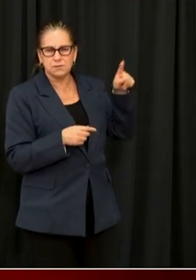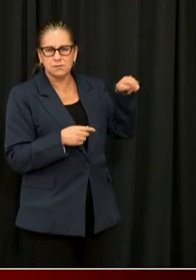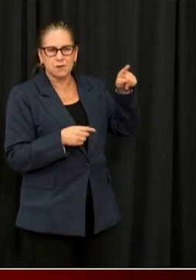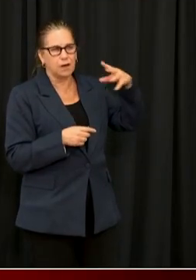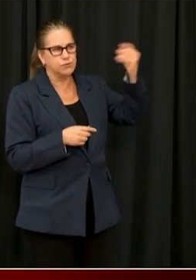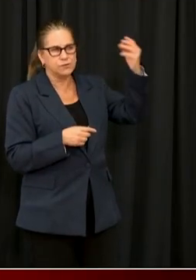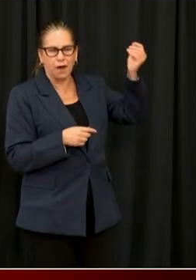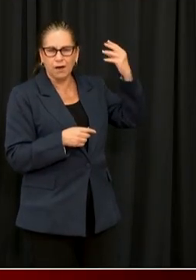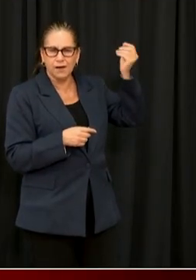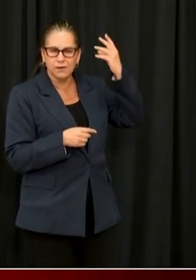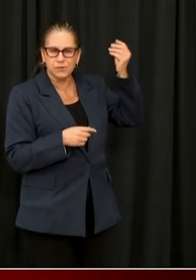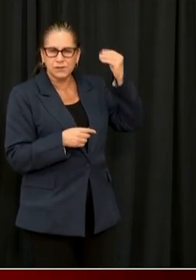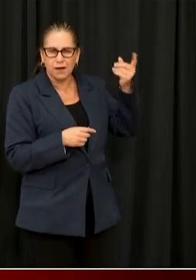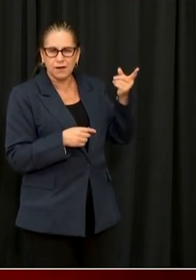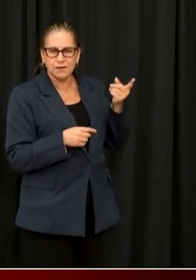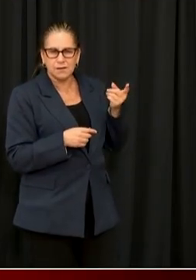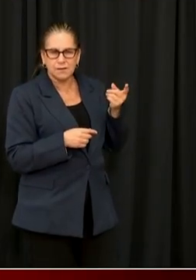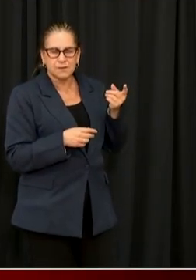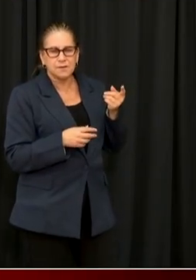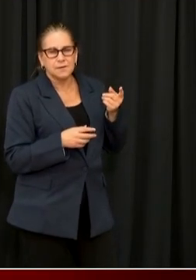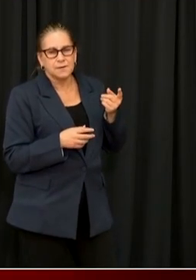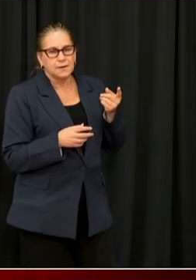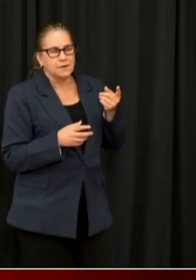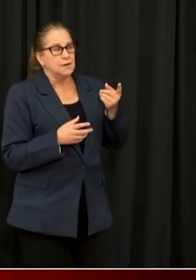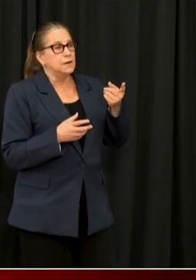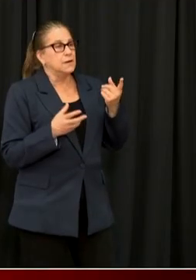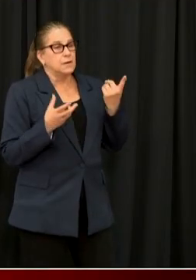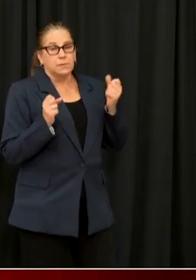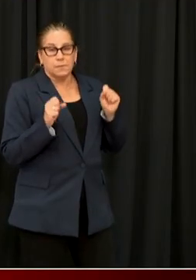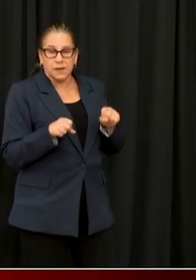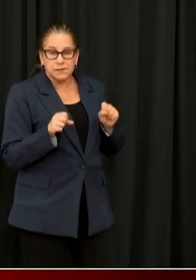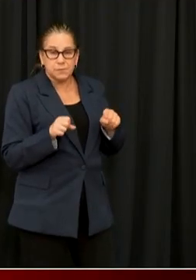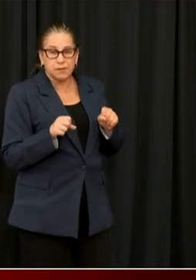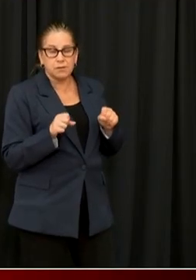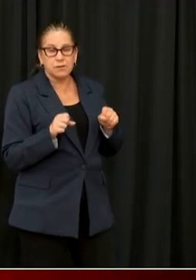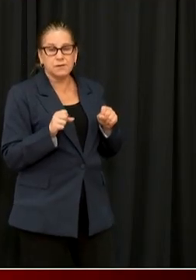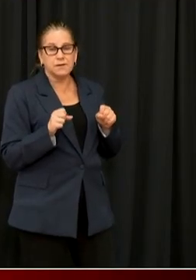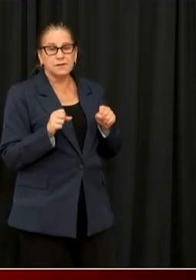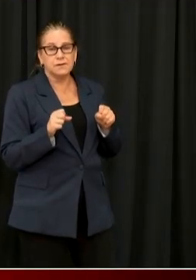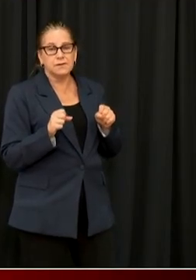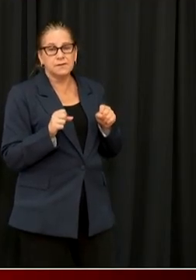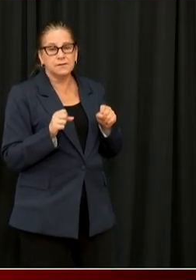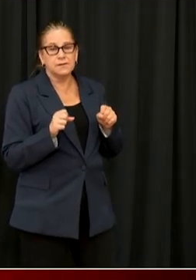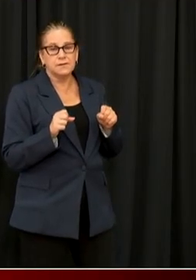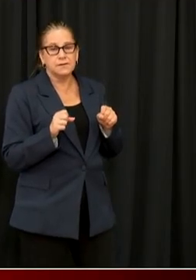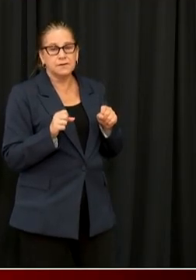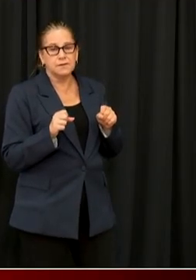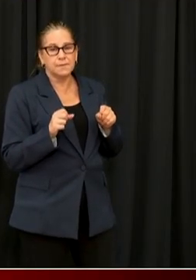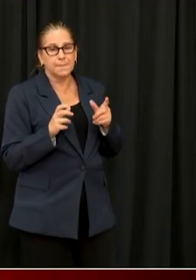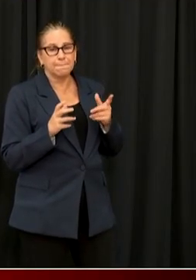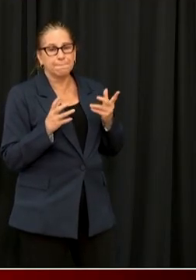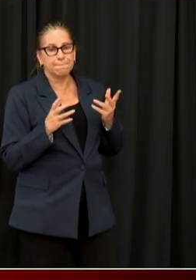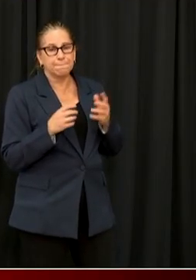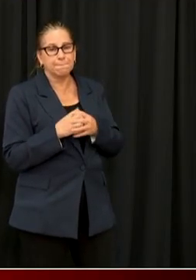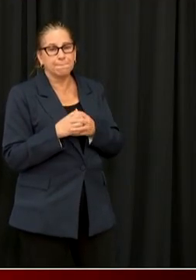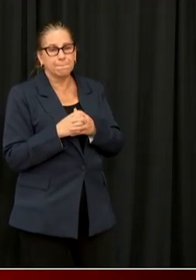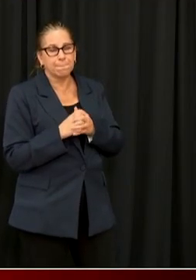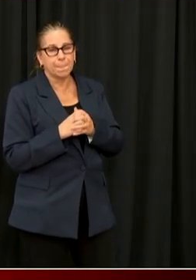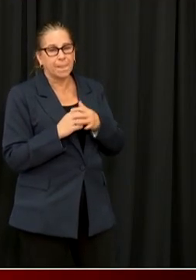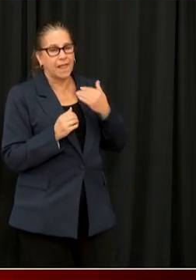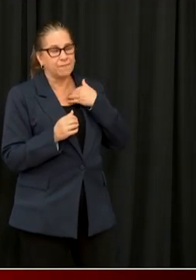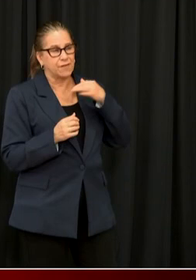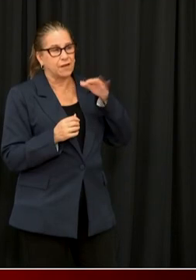an estimate that perhaps, under the Chine model, there would be 93,000 positive tests and 1,000